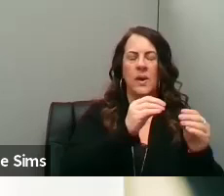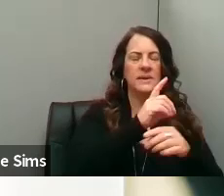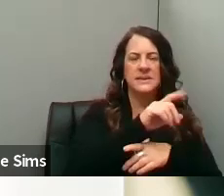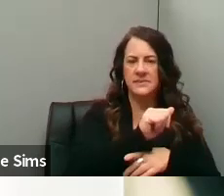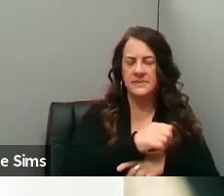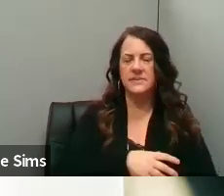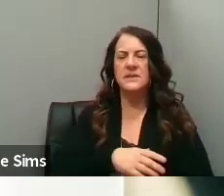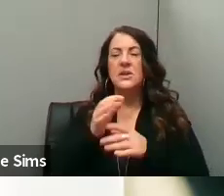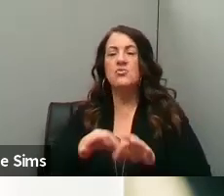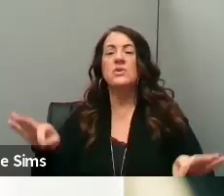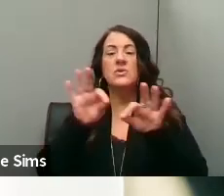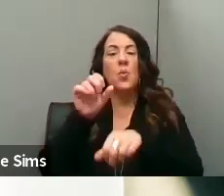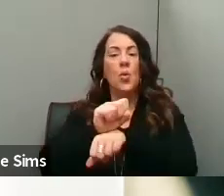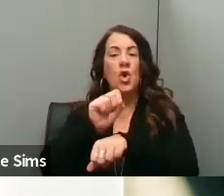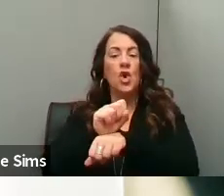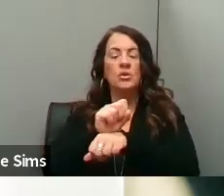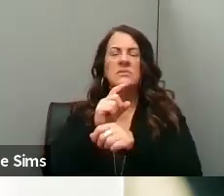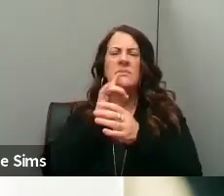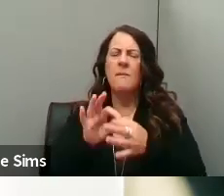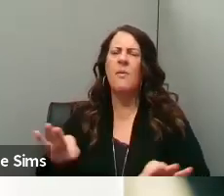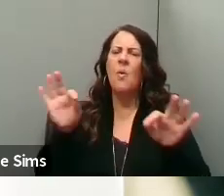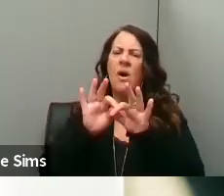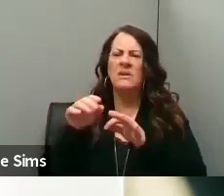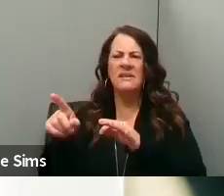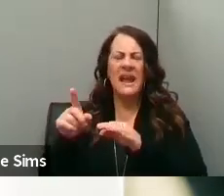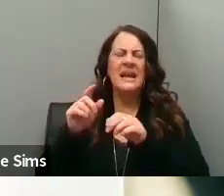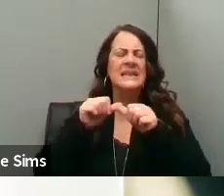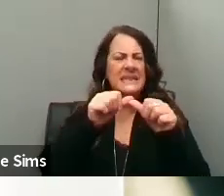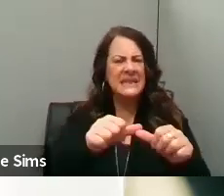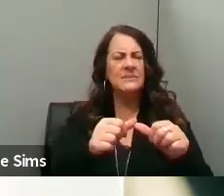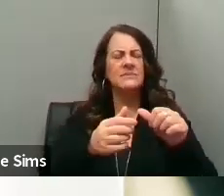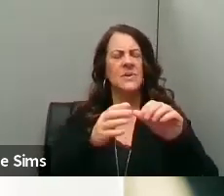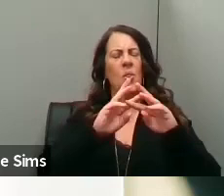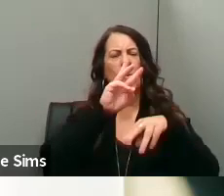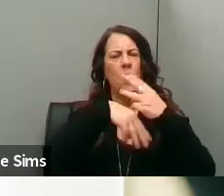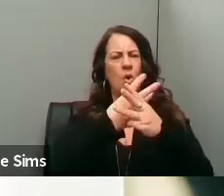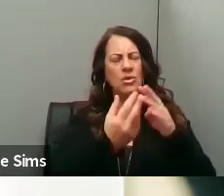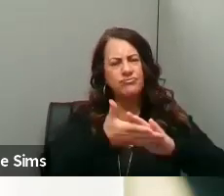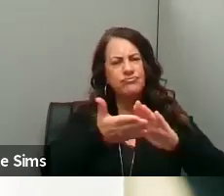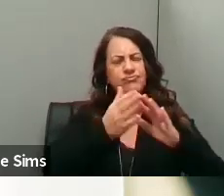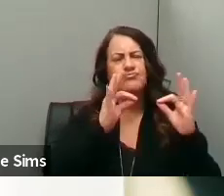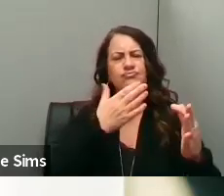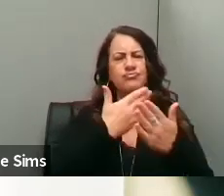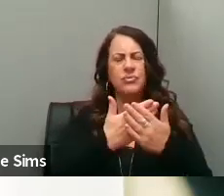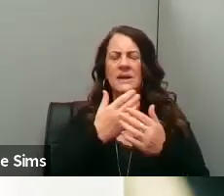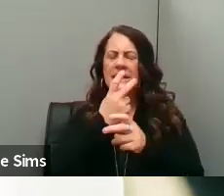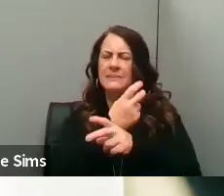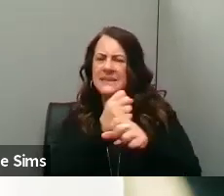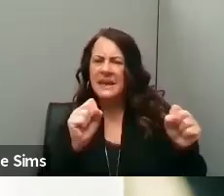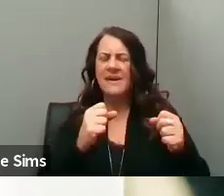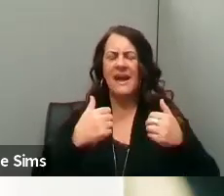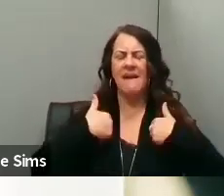workers, are critical to keeping society functioning, making sure our community is safe, healthy, and that we have access to